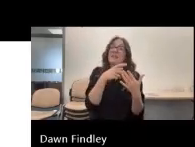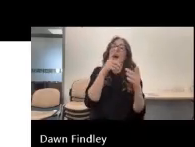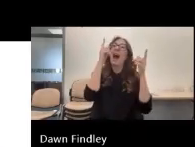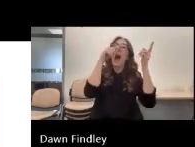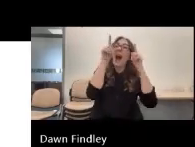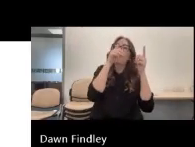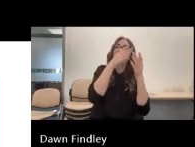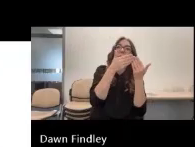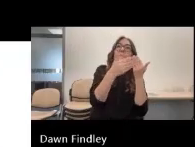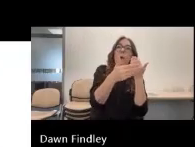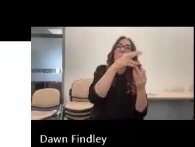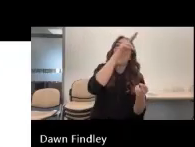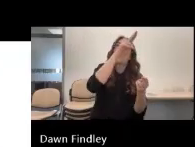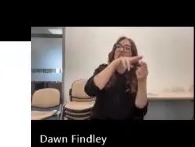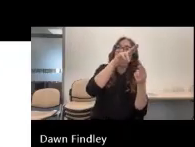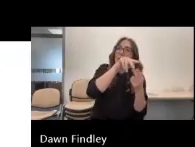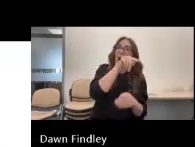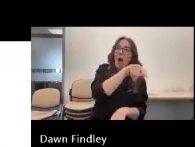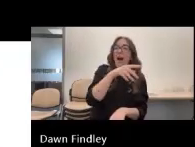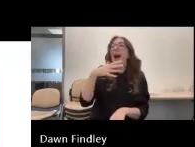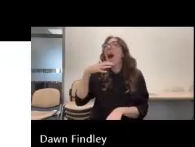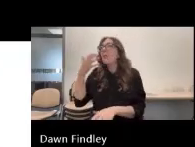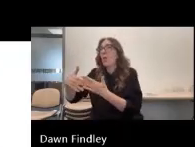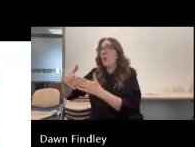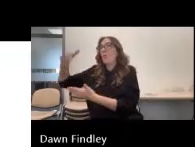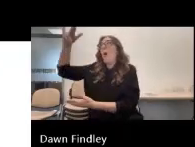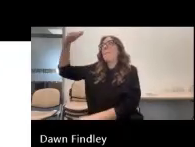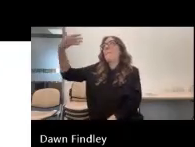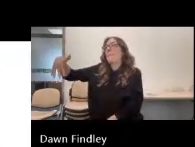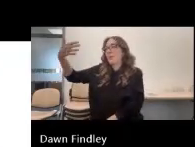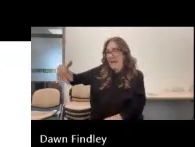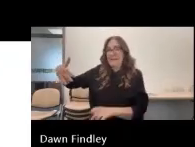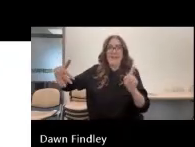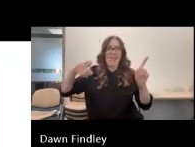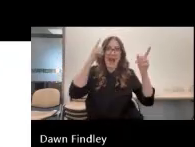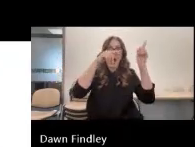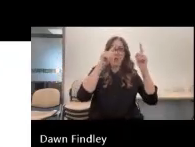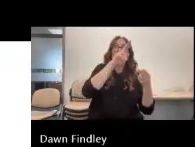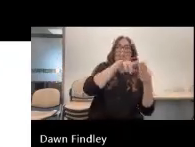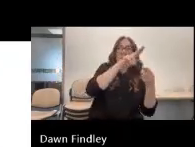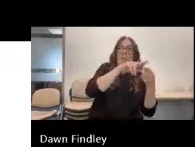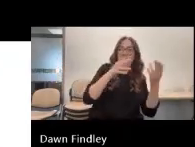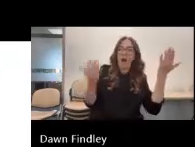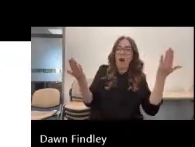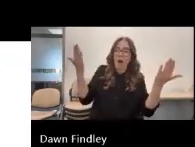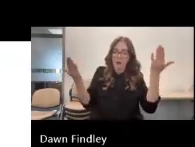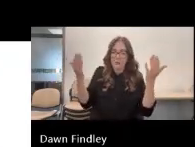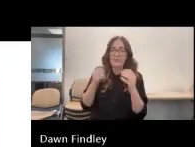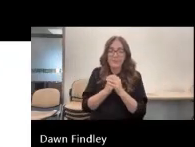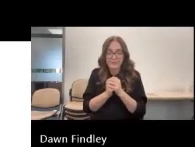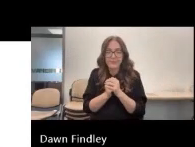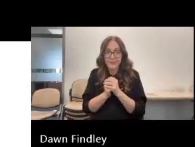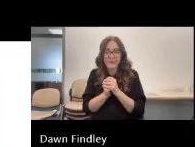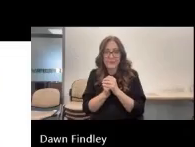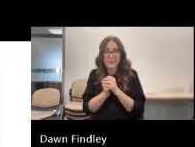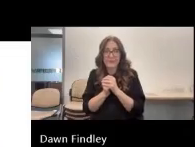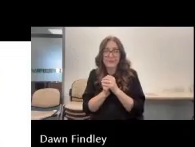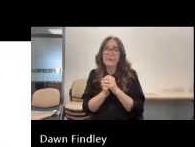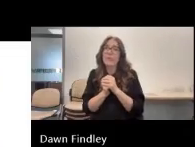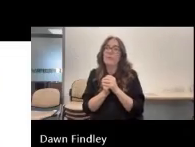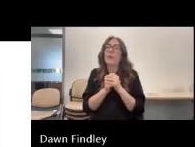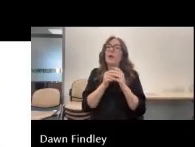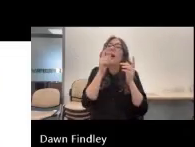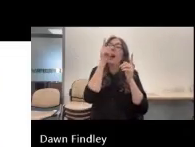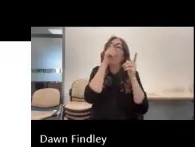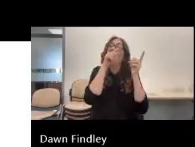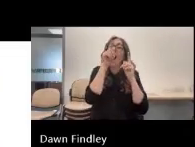than Apple phones. So for the same spec, you can get an Android phone a lot